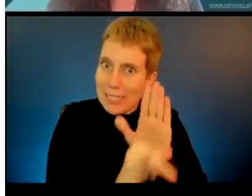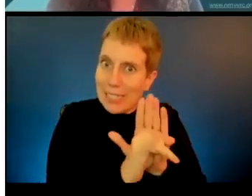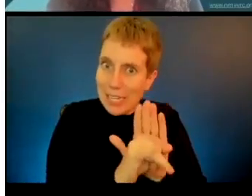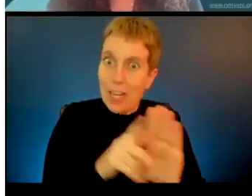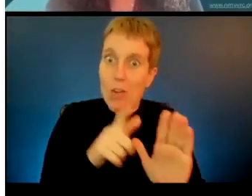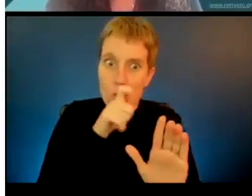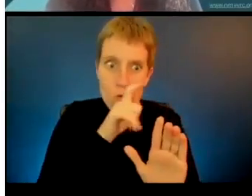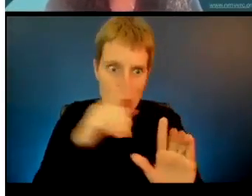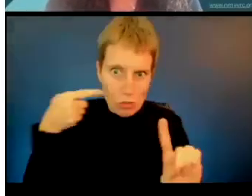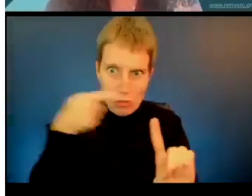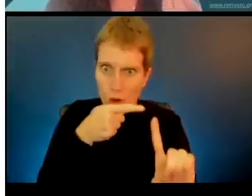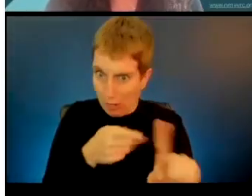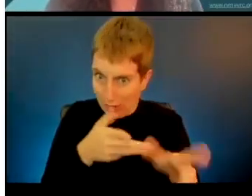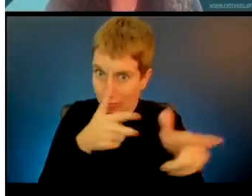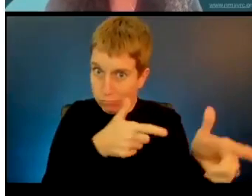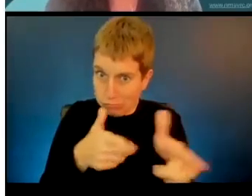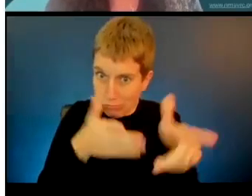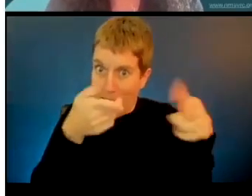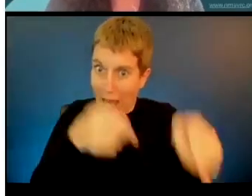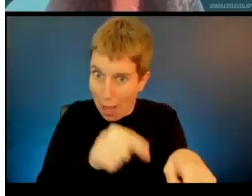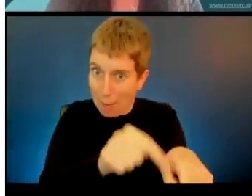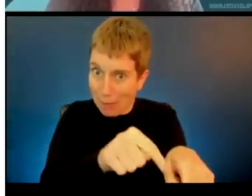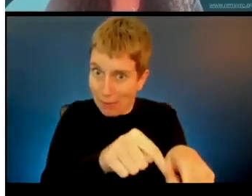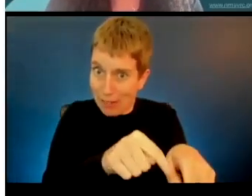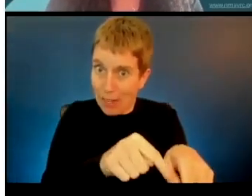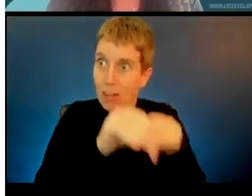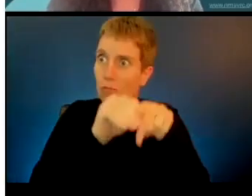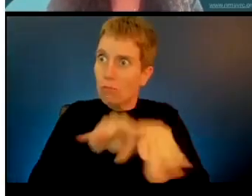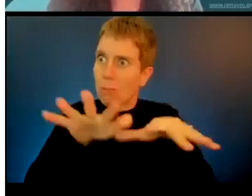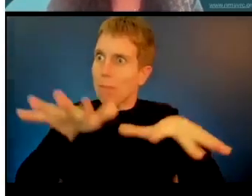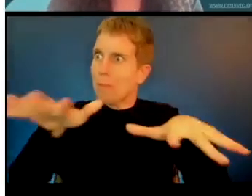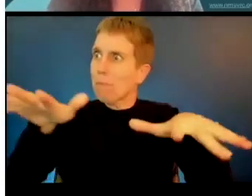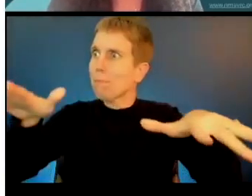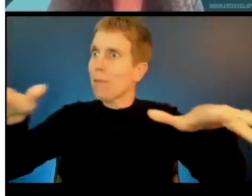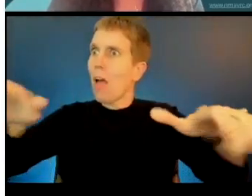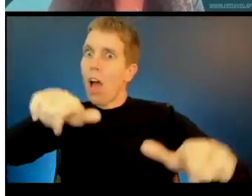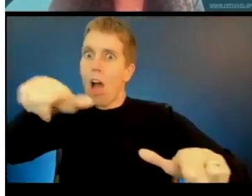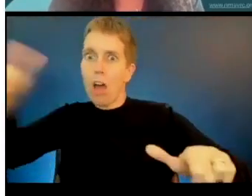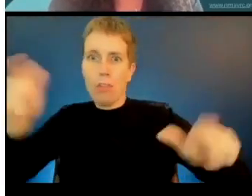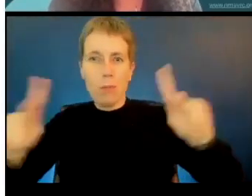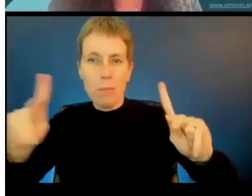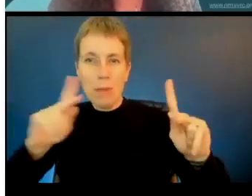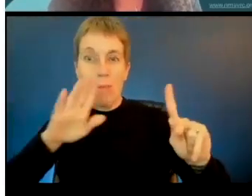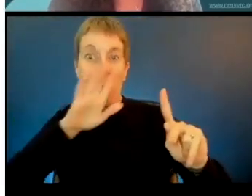crime. So it has a ripple effect across many individuals.